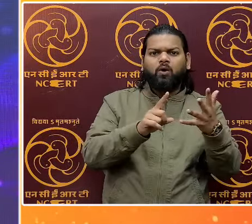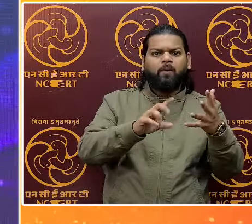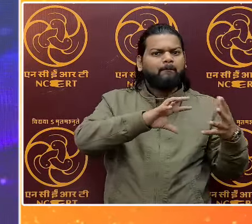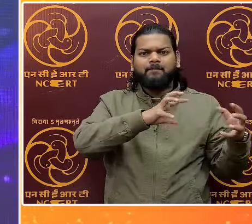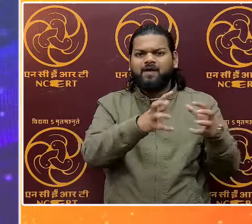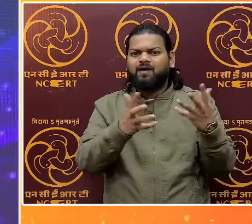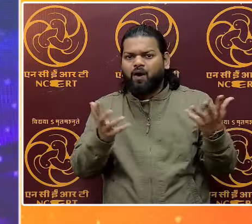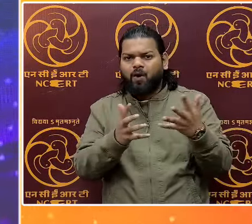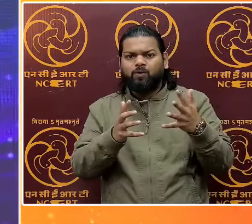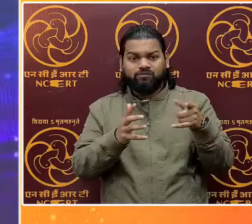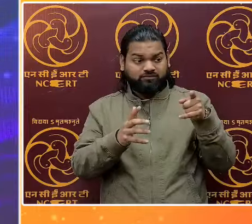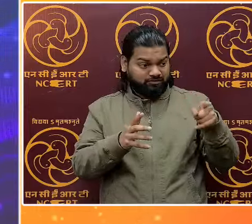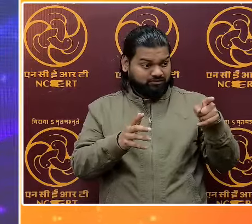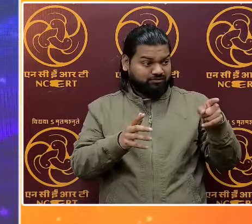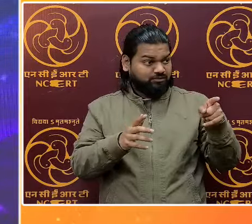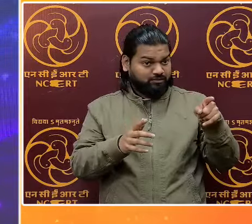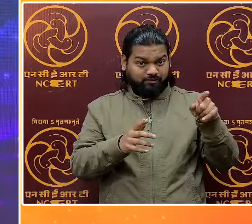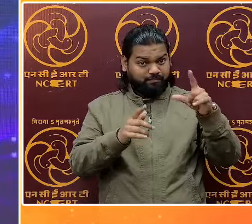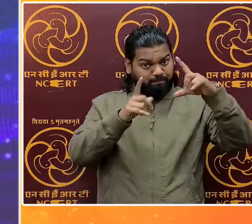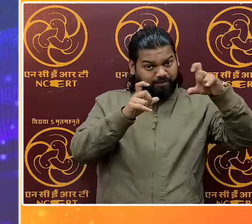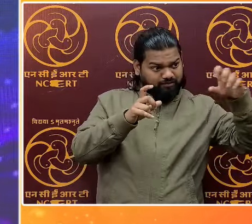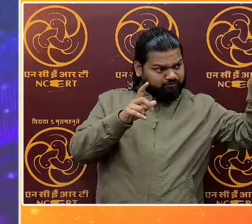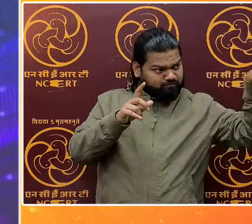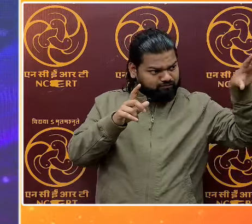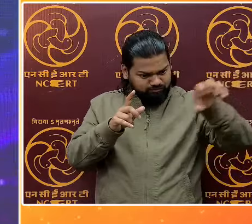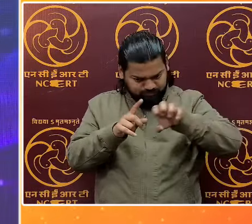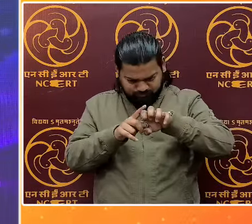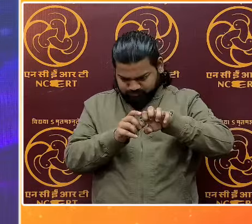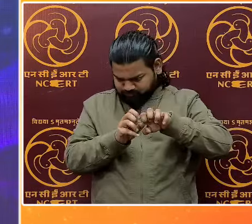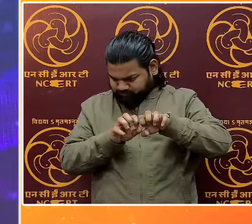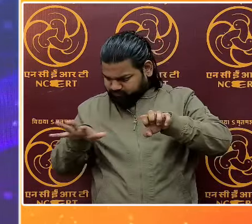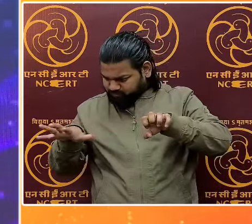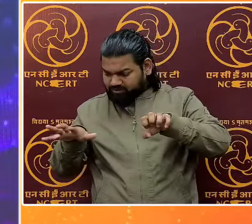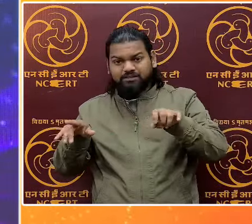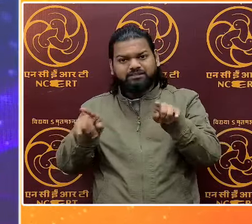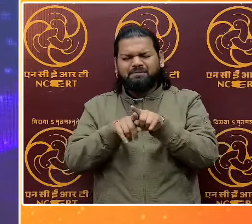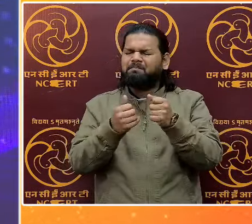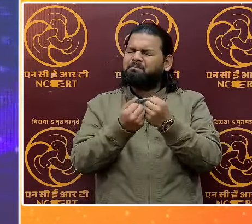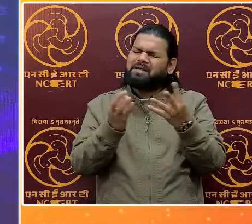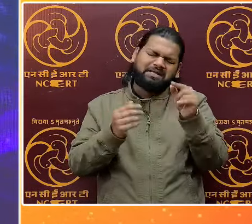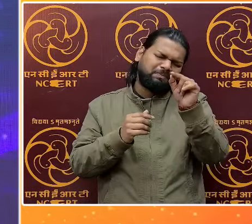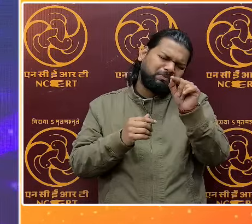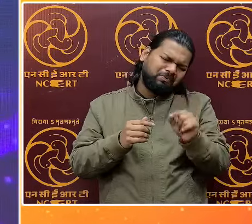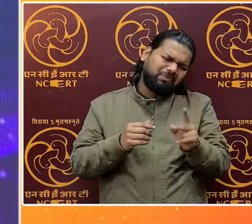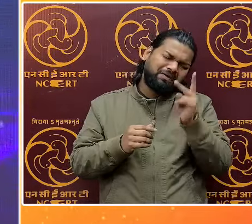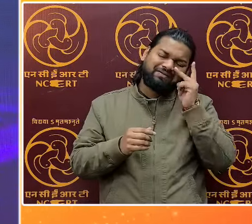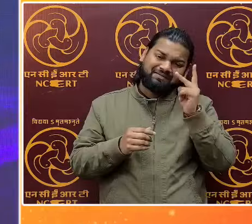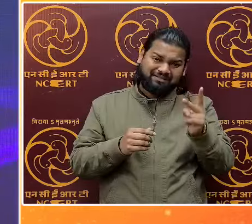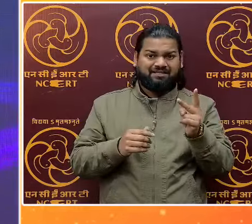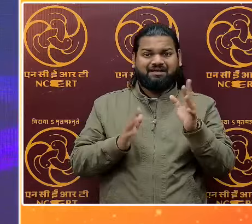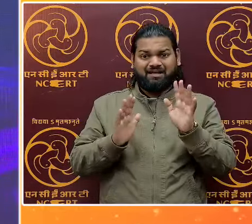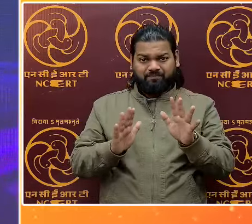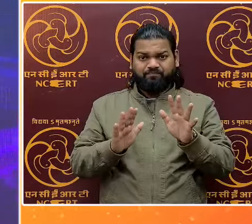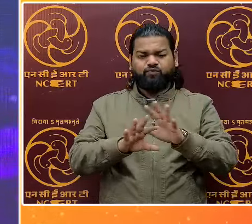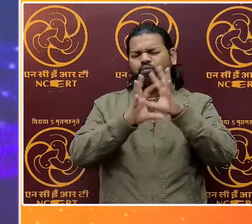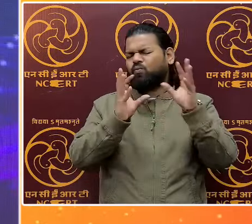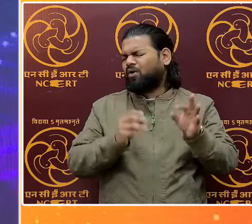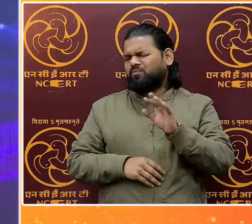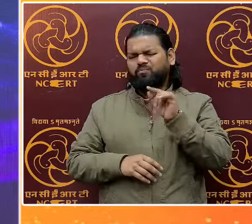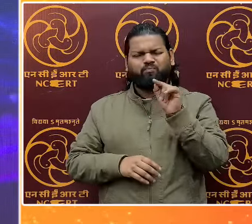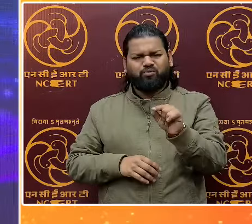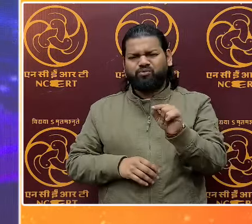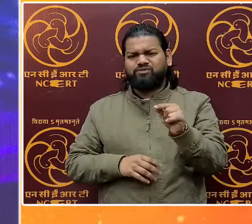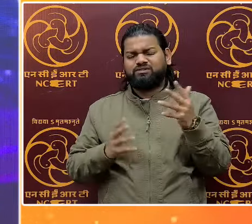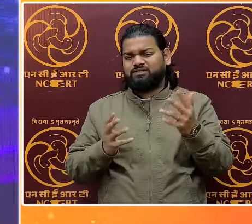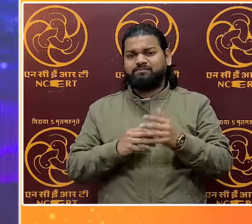forming images which are virtual and erect. We even saw the properties of plane mirror, the one which we see every